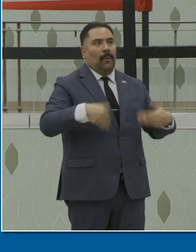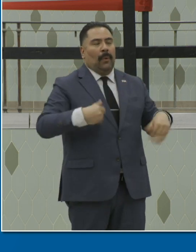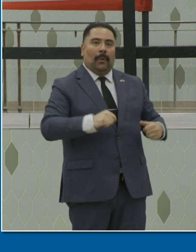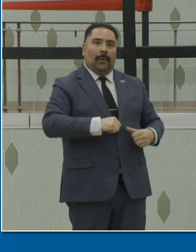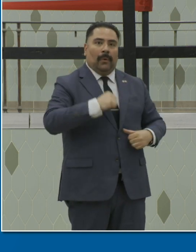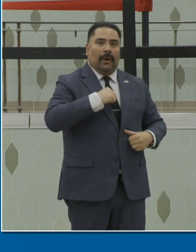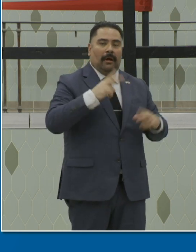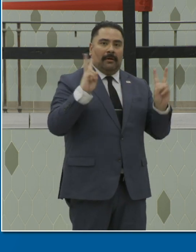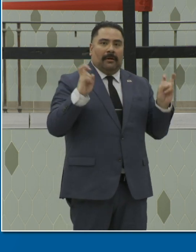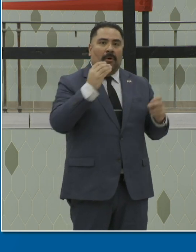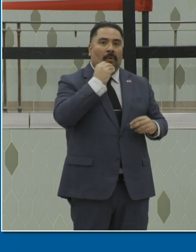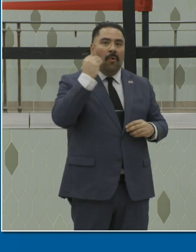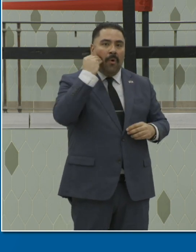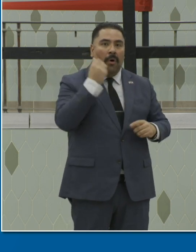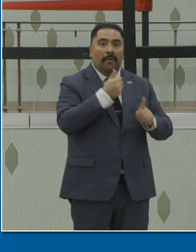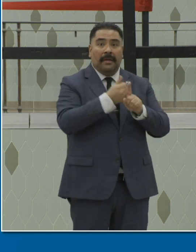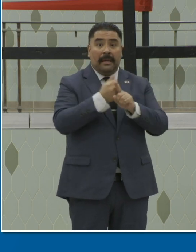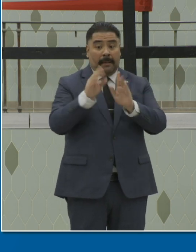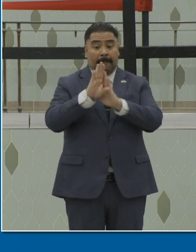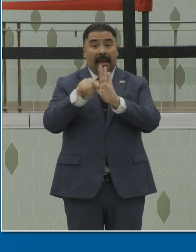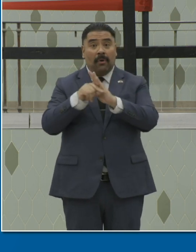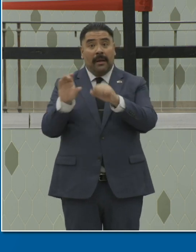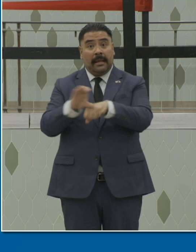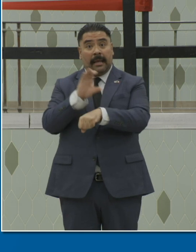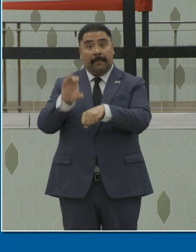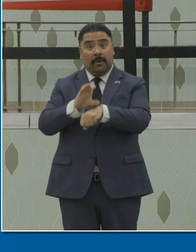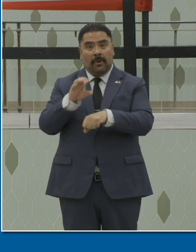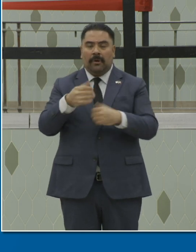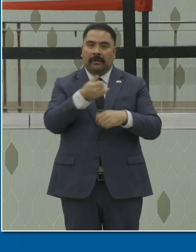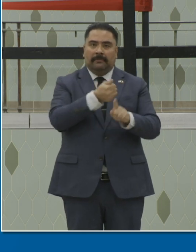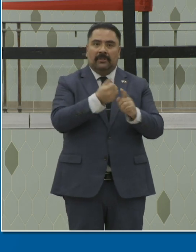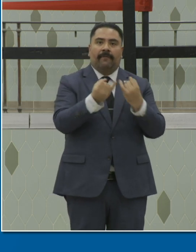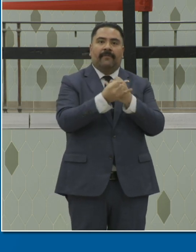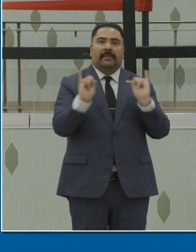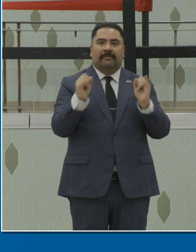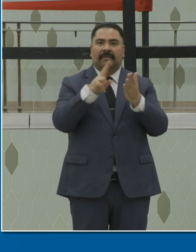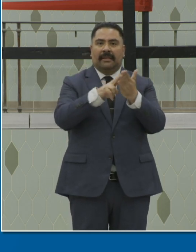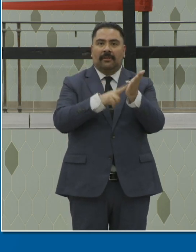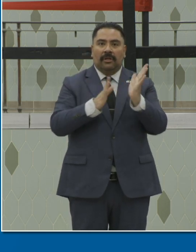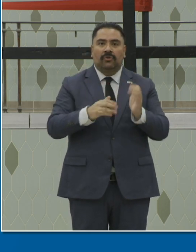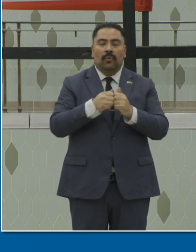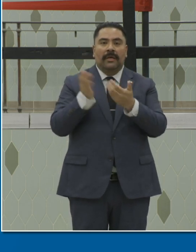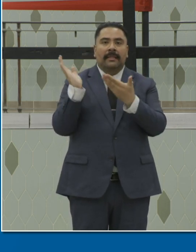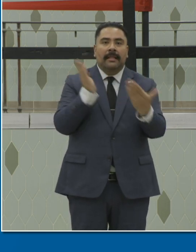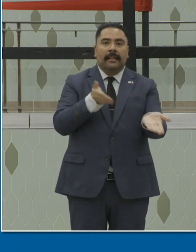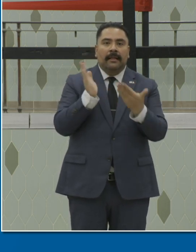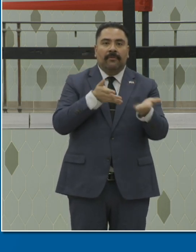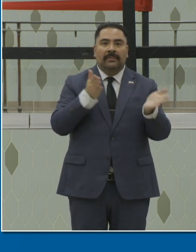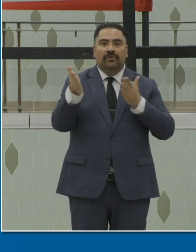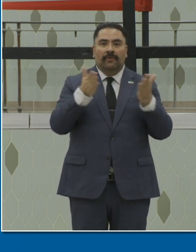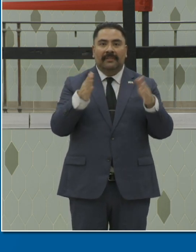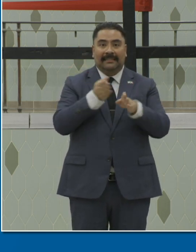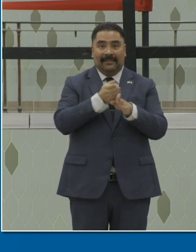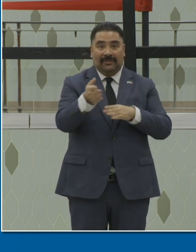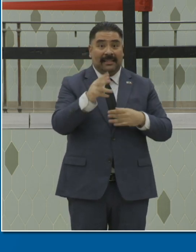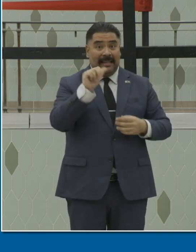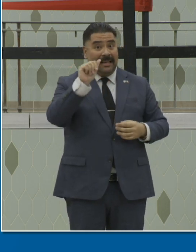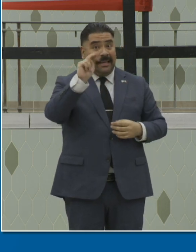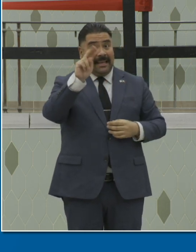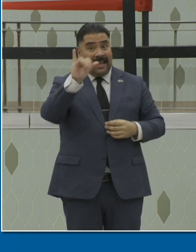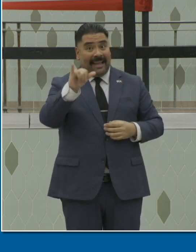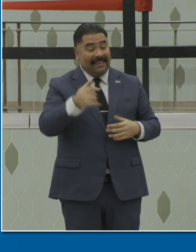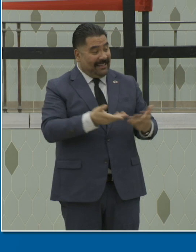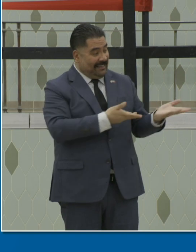home. With a background in computers, Andy is an independent contractor in the delivery service industry.